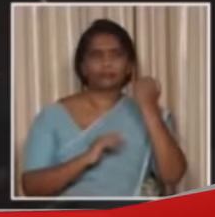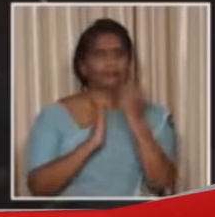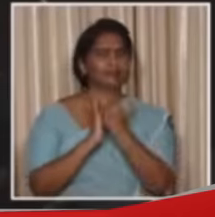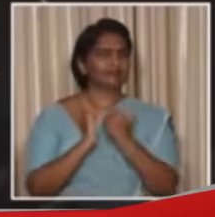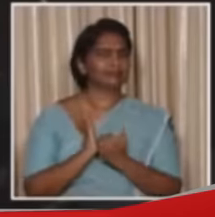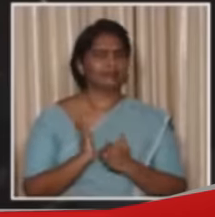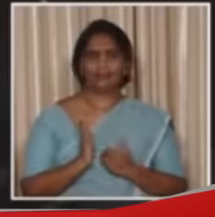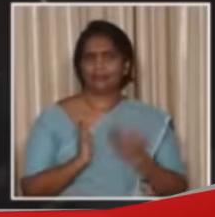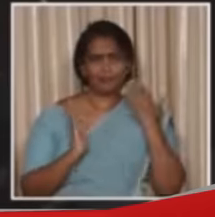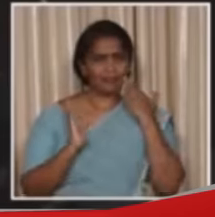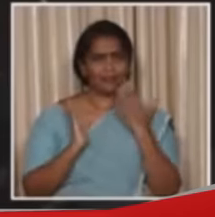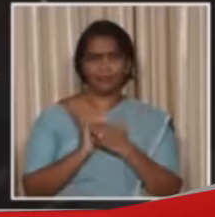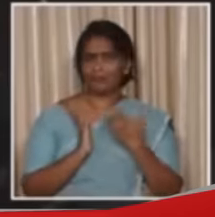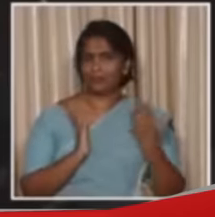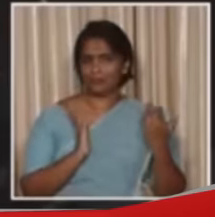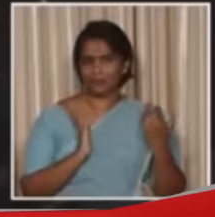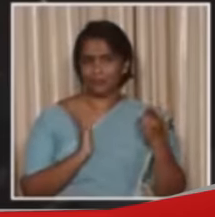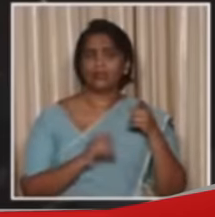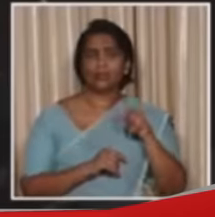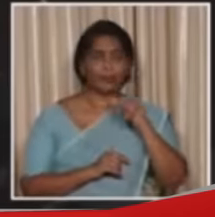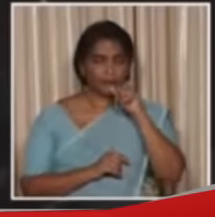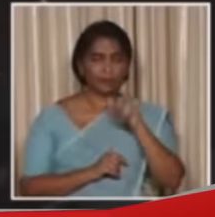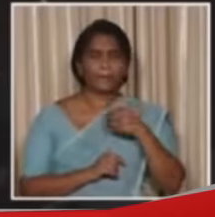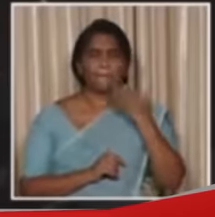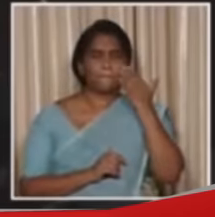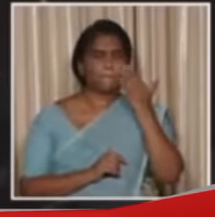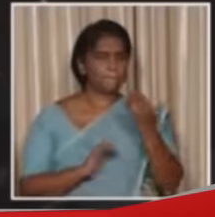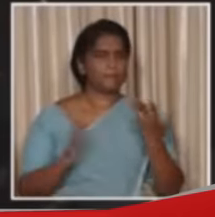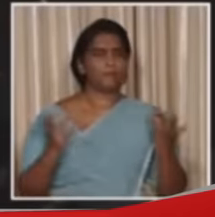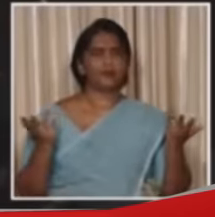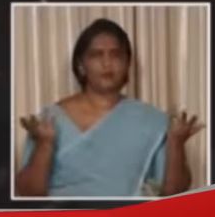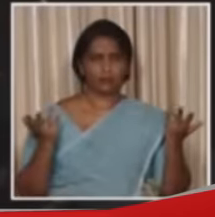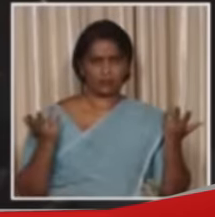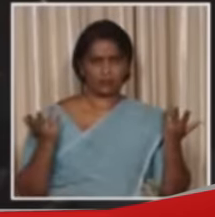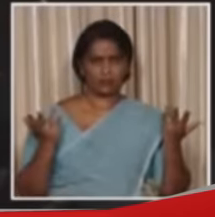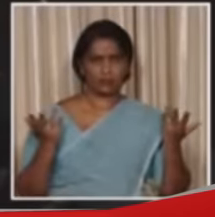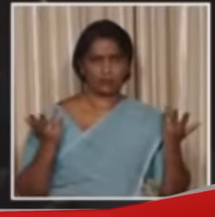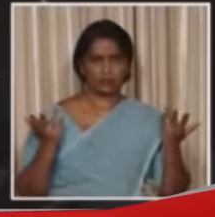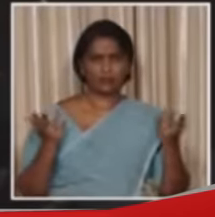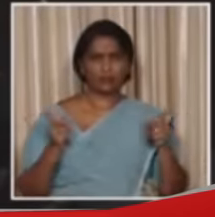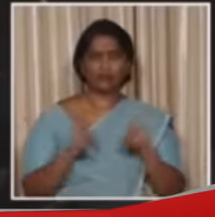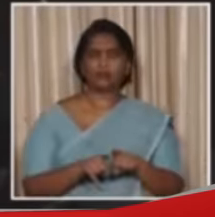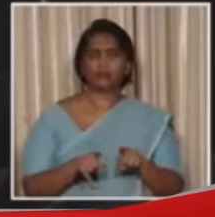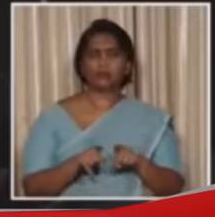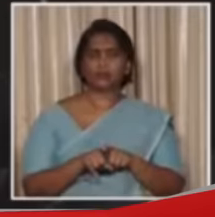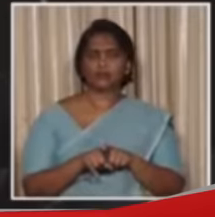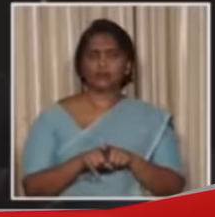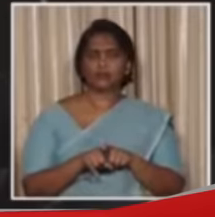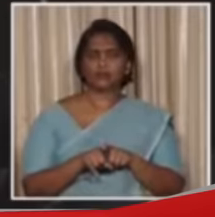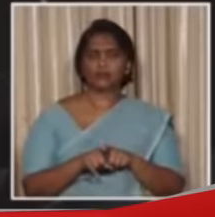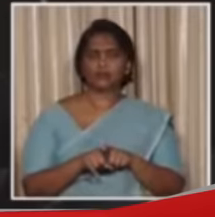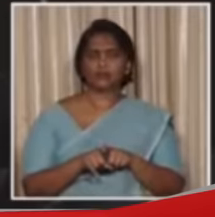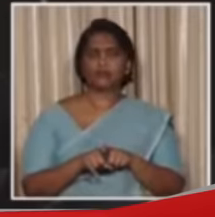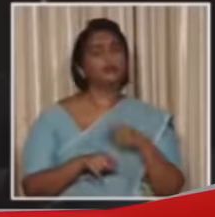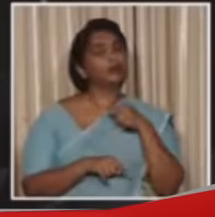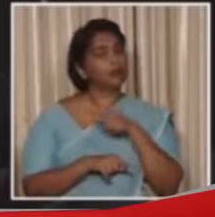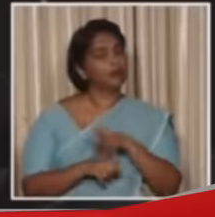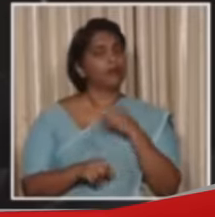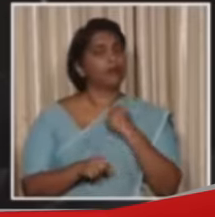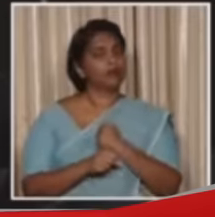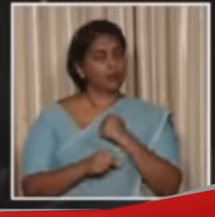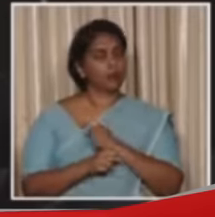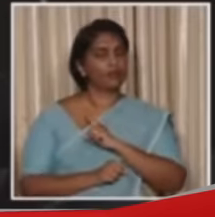gap. But at the same time, the government is also presenting this idea that any resistance,